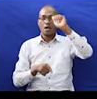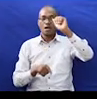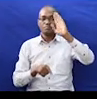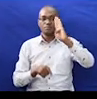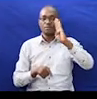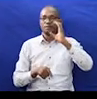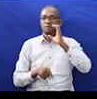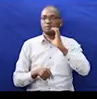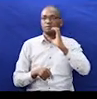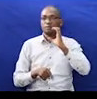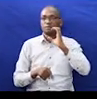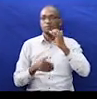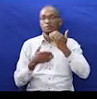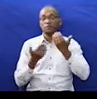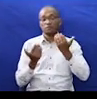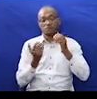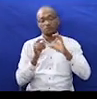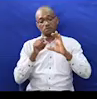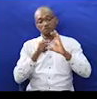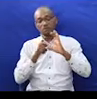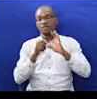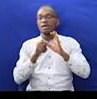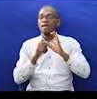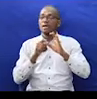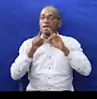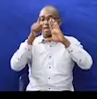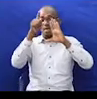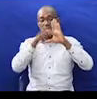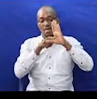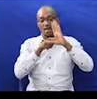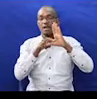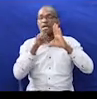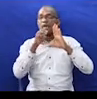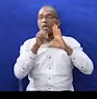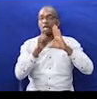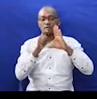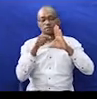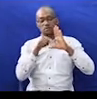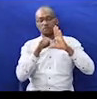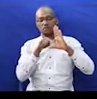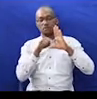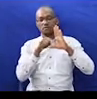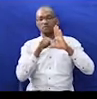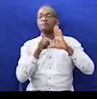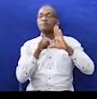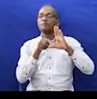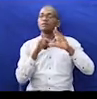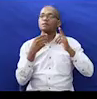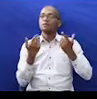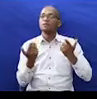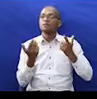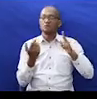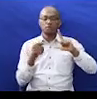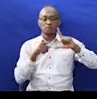angles, unknown angle, or call it angle X. This is angle X. So the triangles have